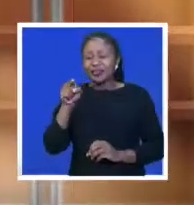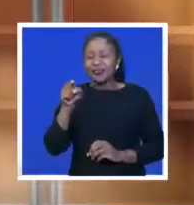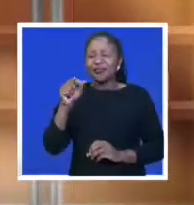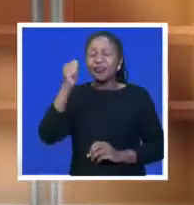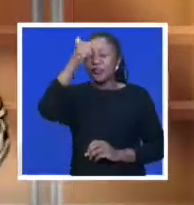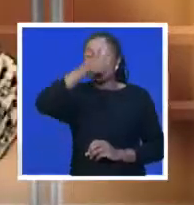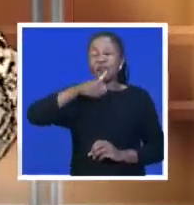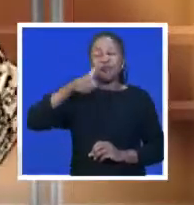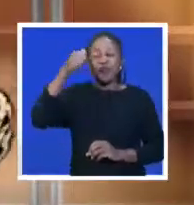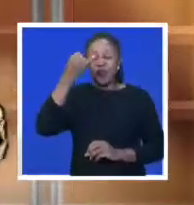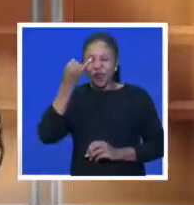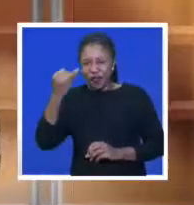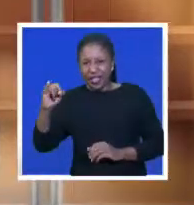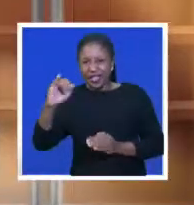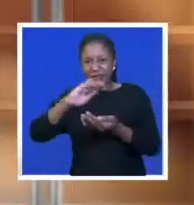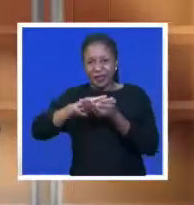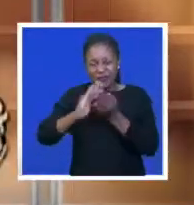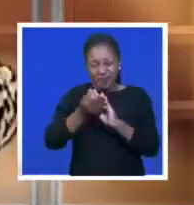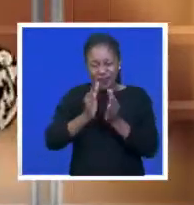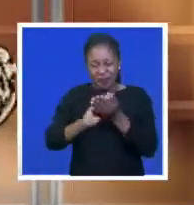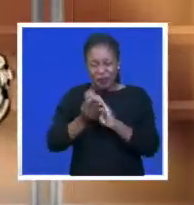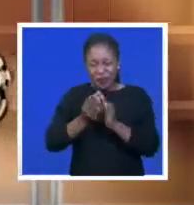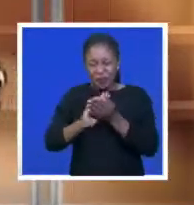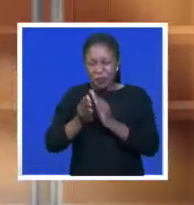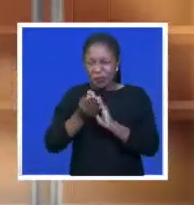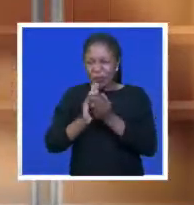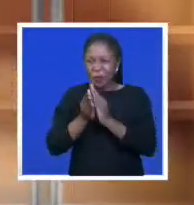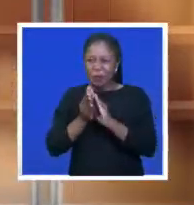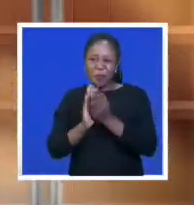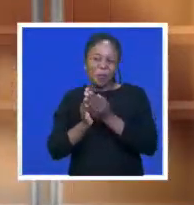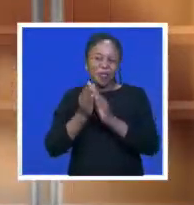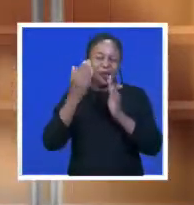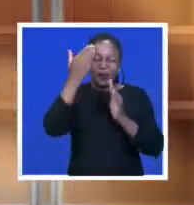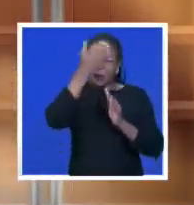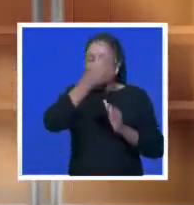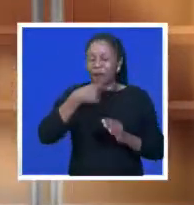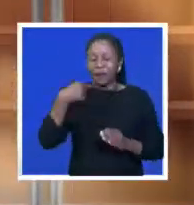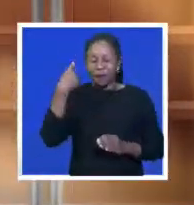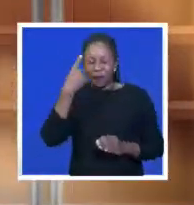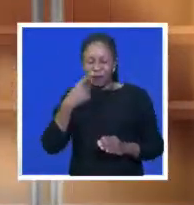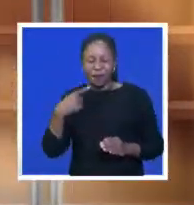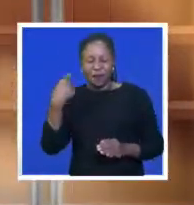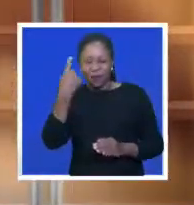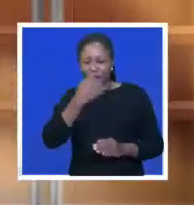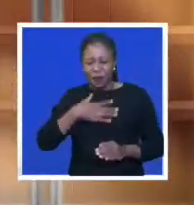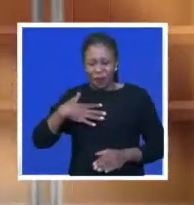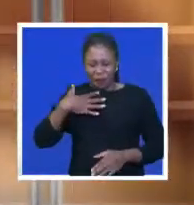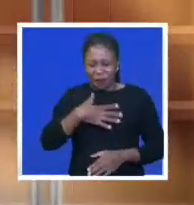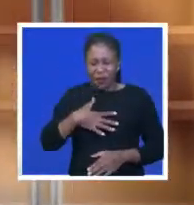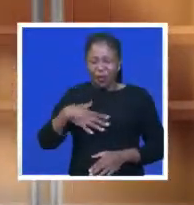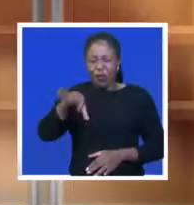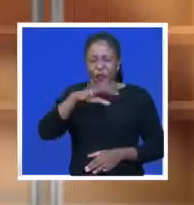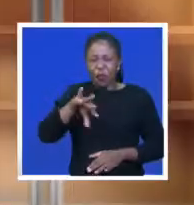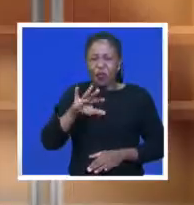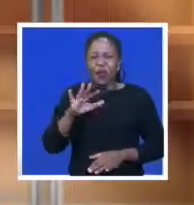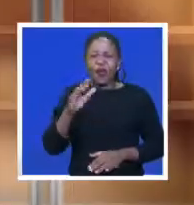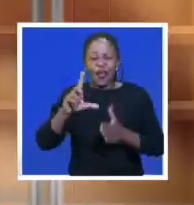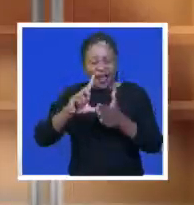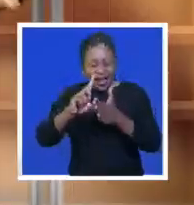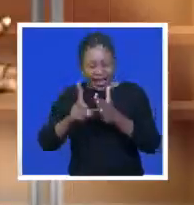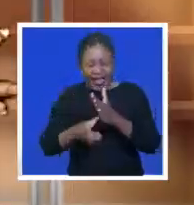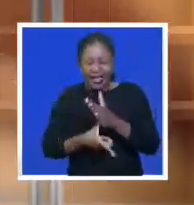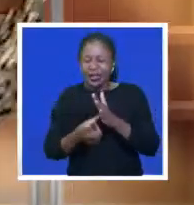then He breathed the breath of life into his nostrils. And after God had done that,